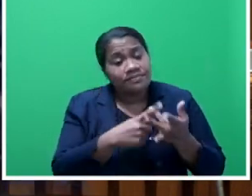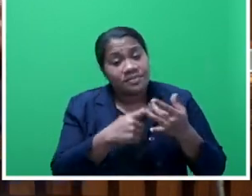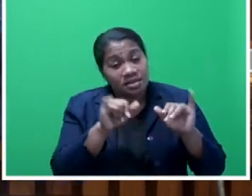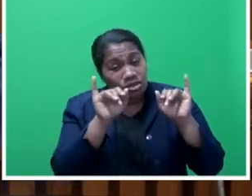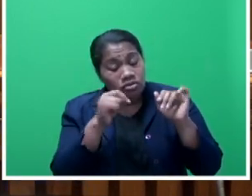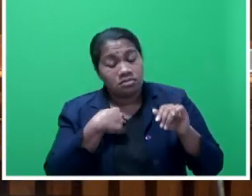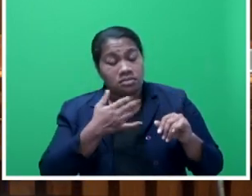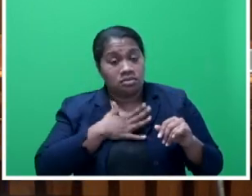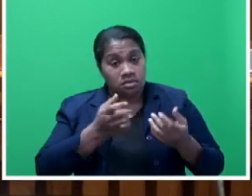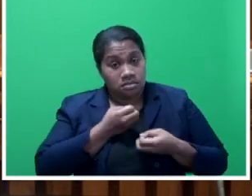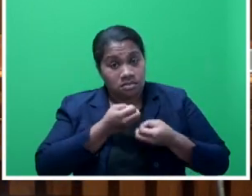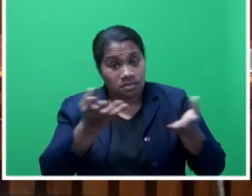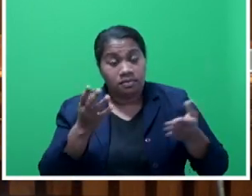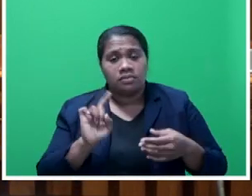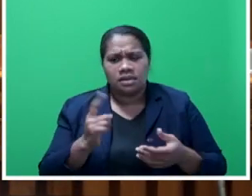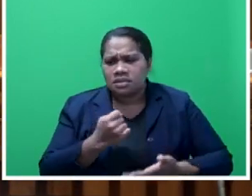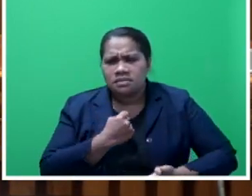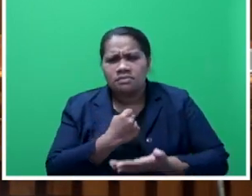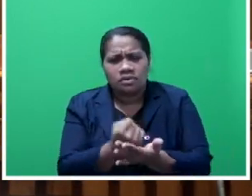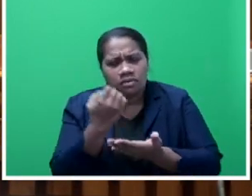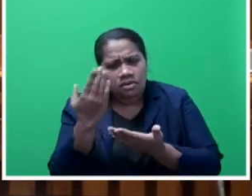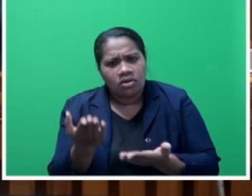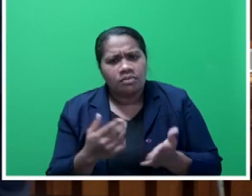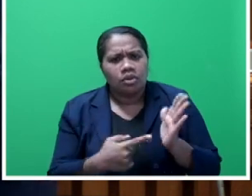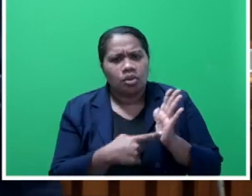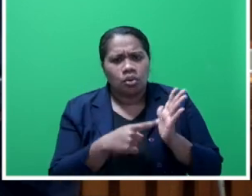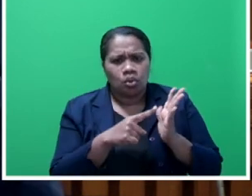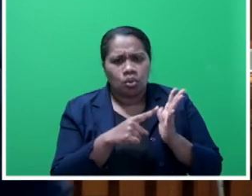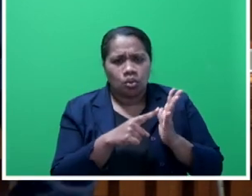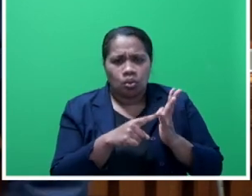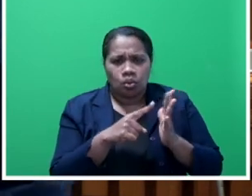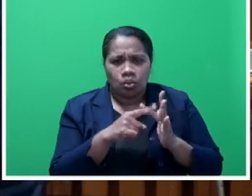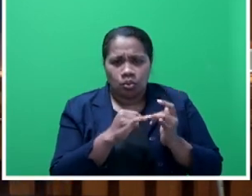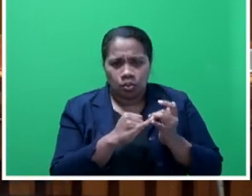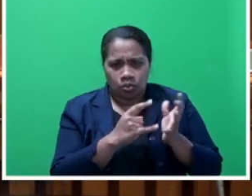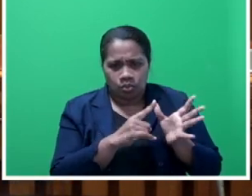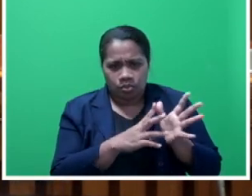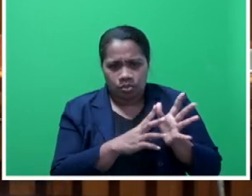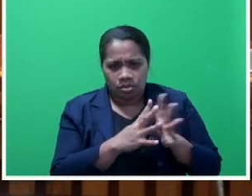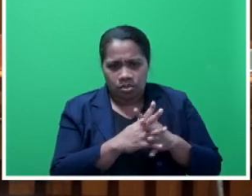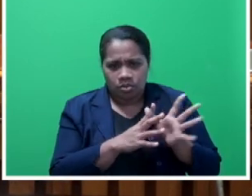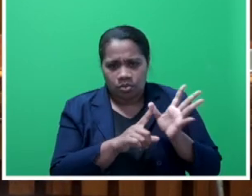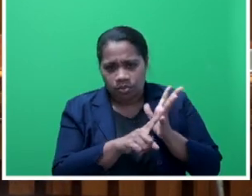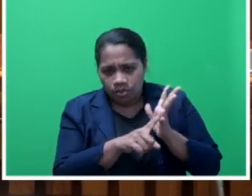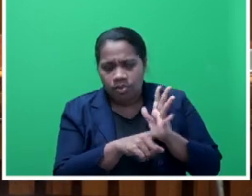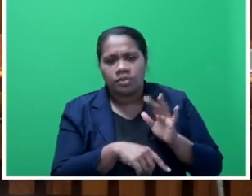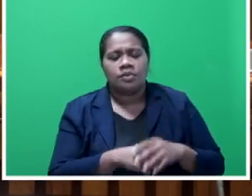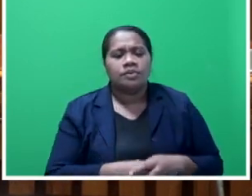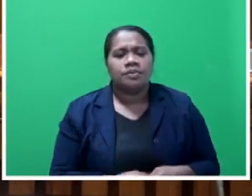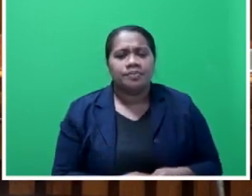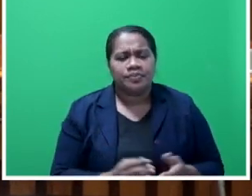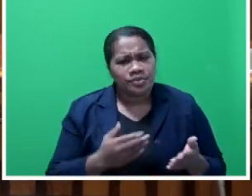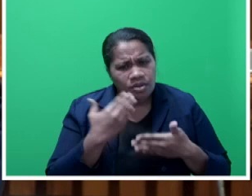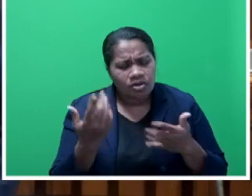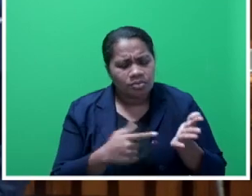he supports Honorable Tui Sawau's call for a inquiry. Honorable Tui Sawau talked